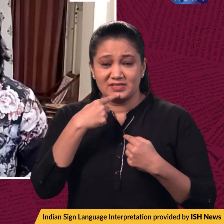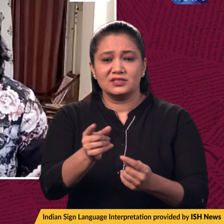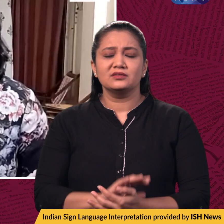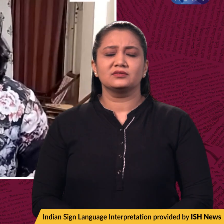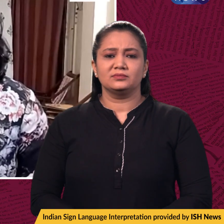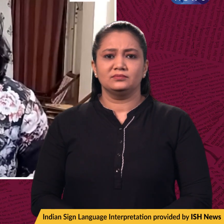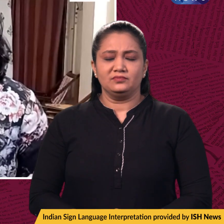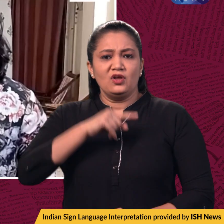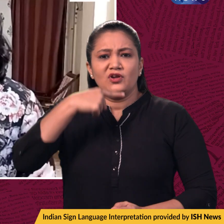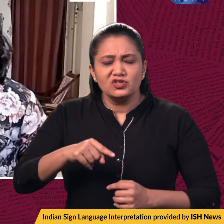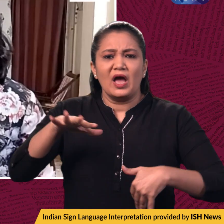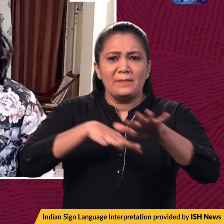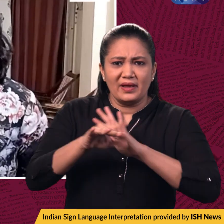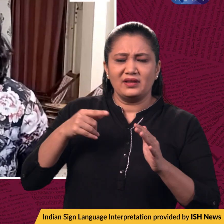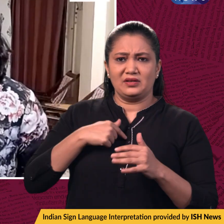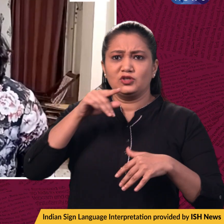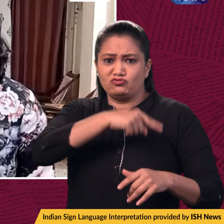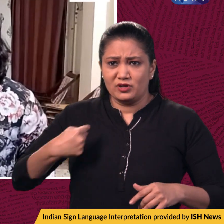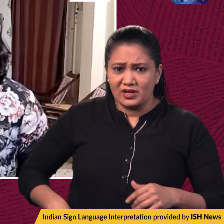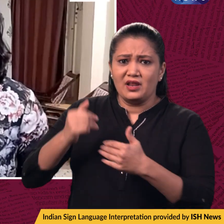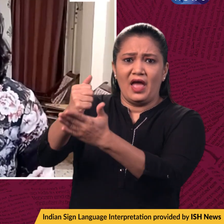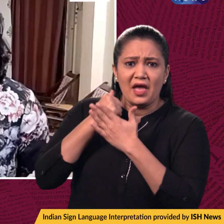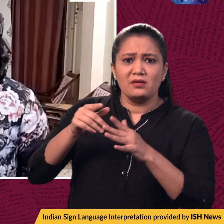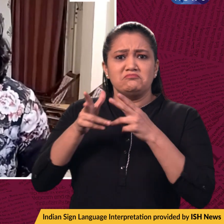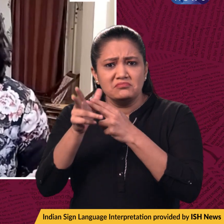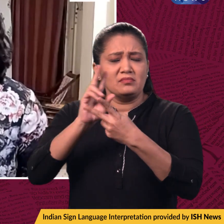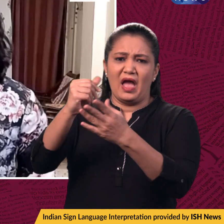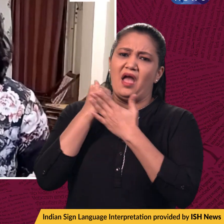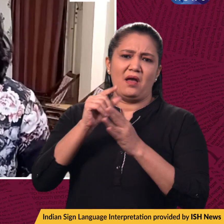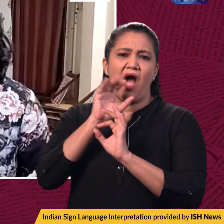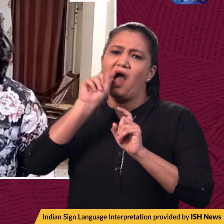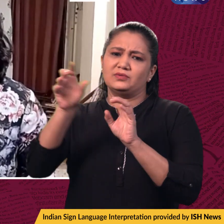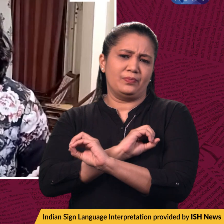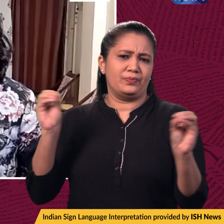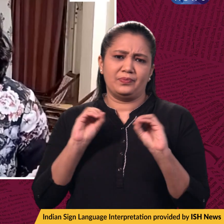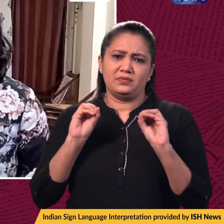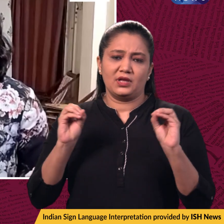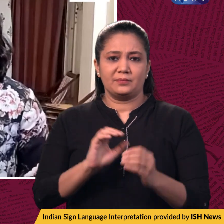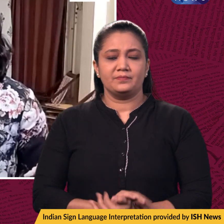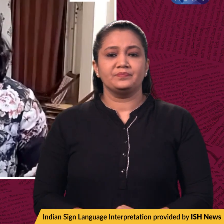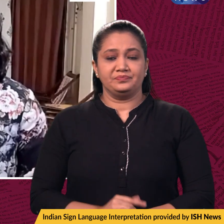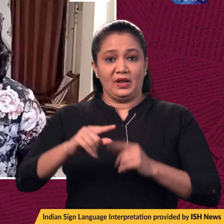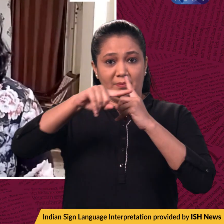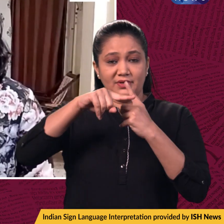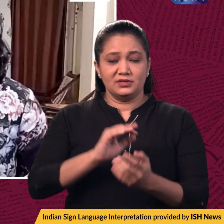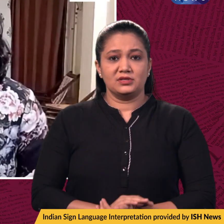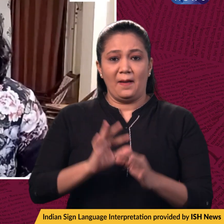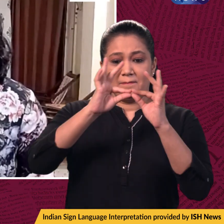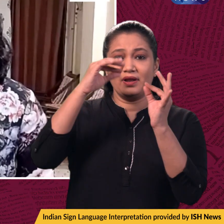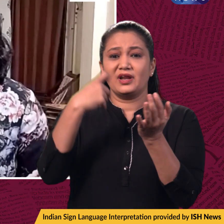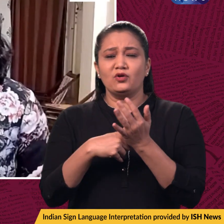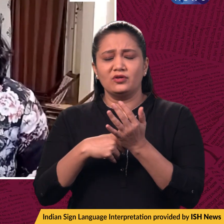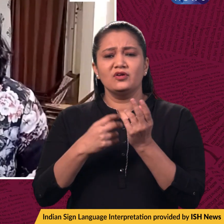has also said that Russia has not asked China for military assistance. Also in the news,